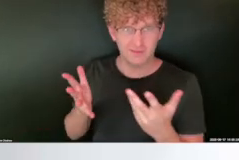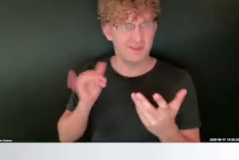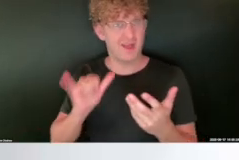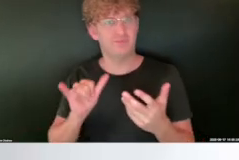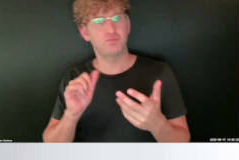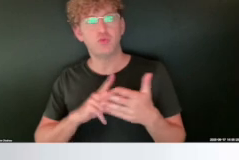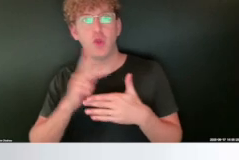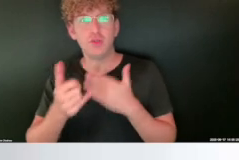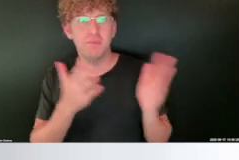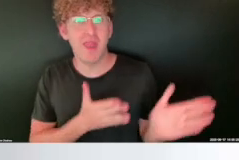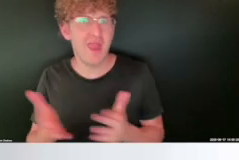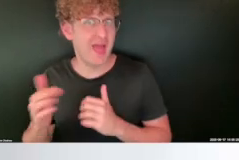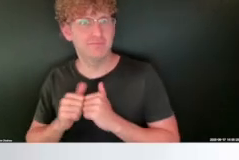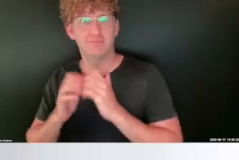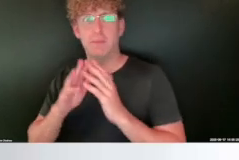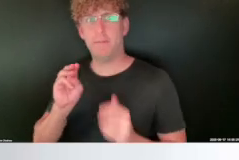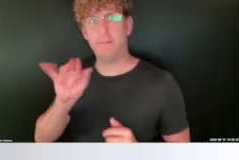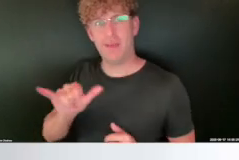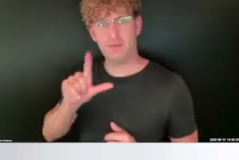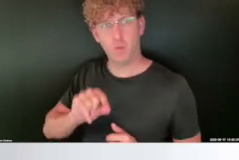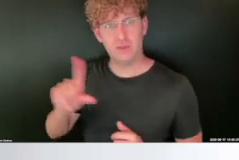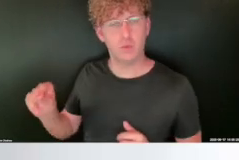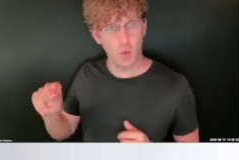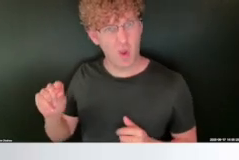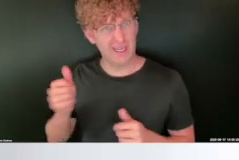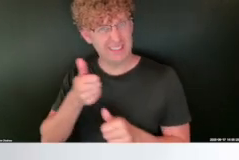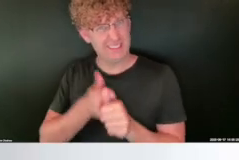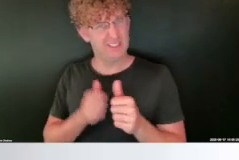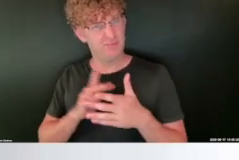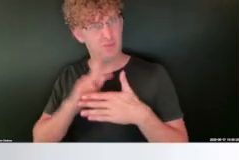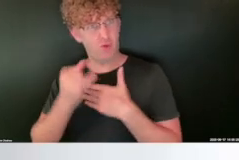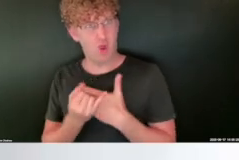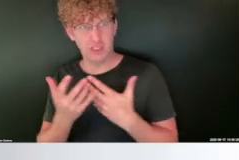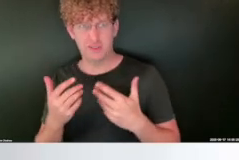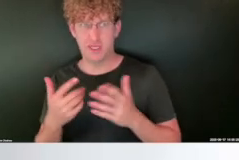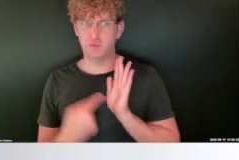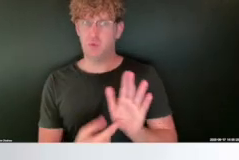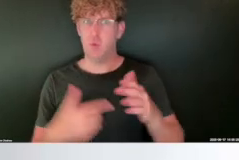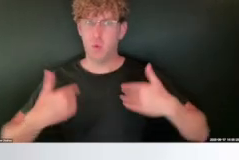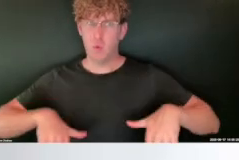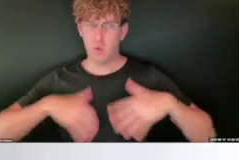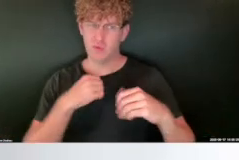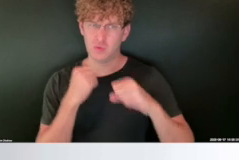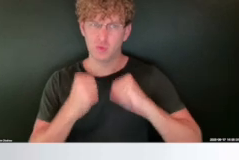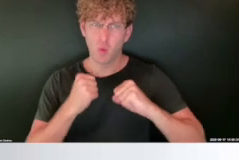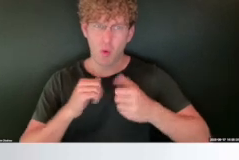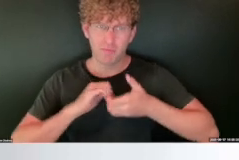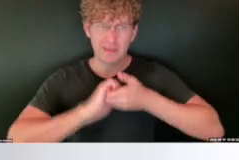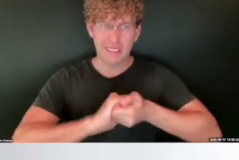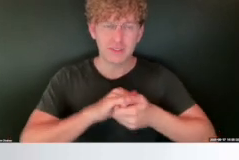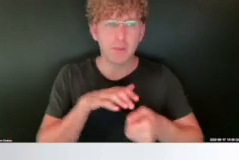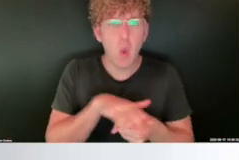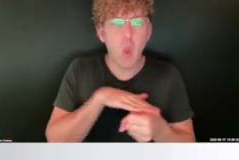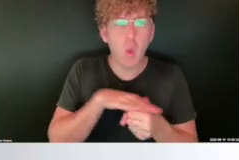leaders, utility providers, project partners, technology vendors, and dependable and innovative staff working together to create